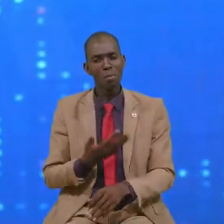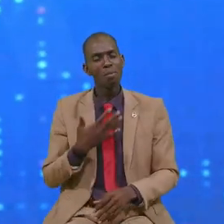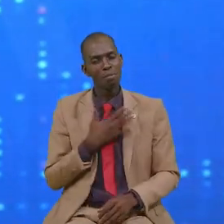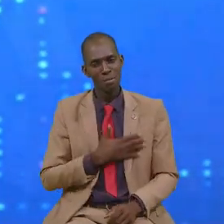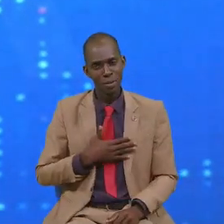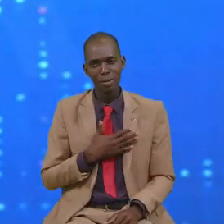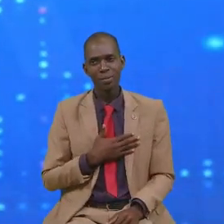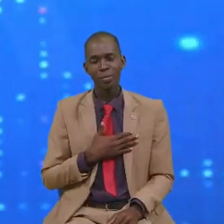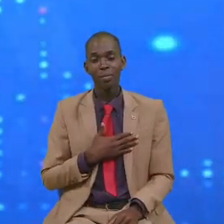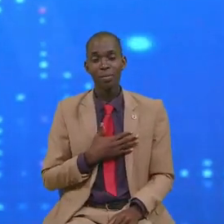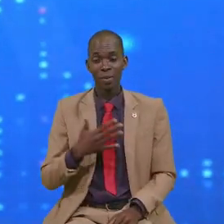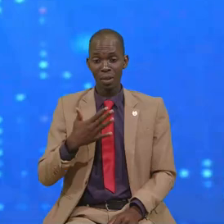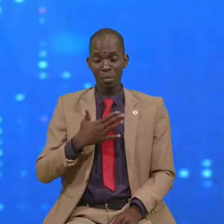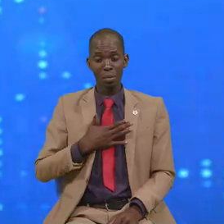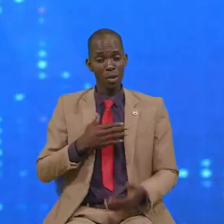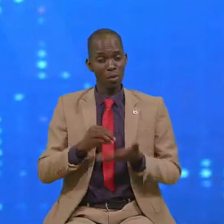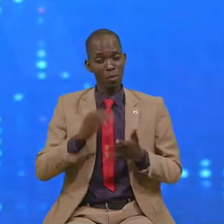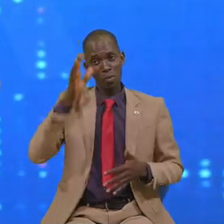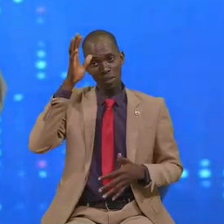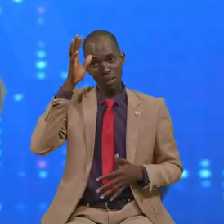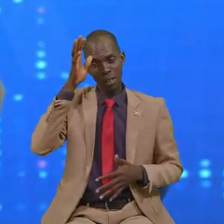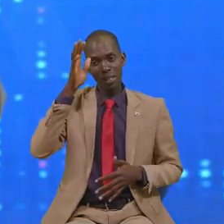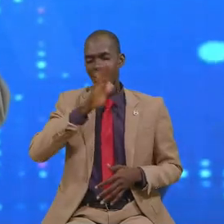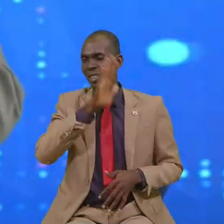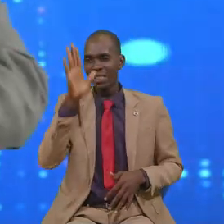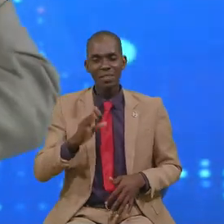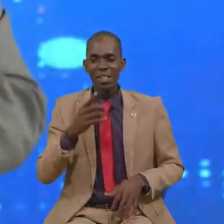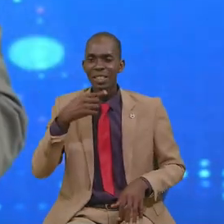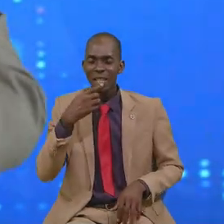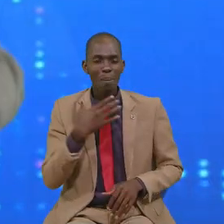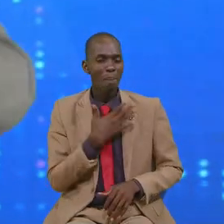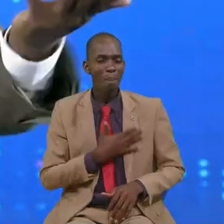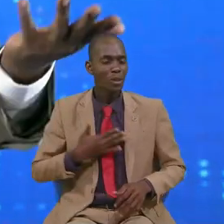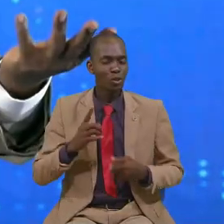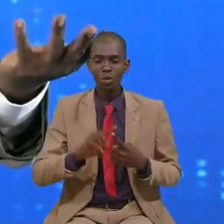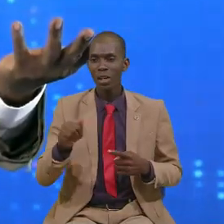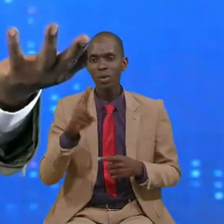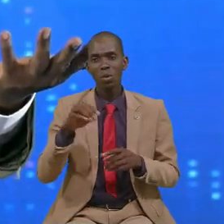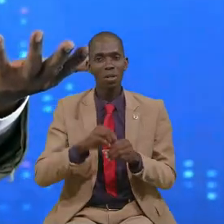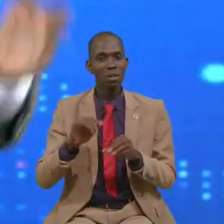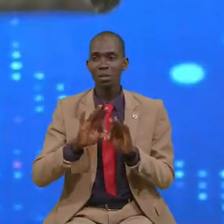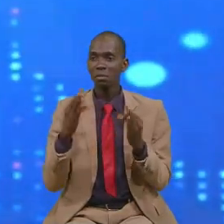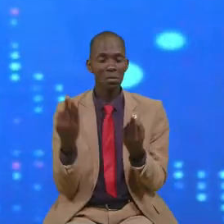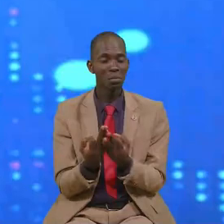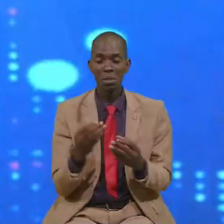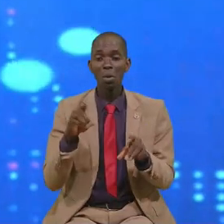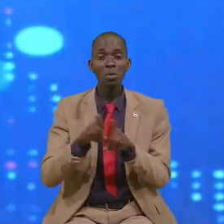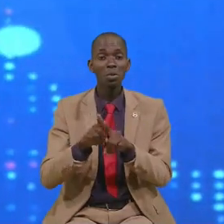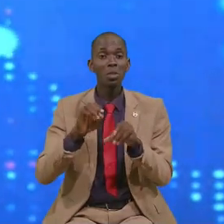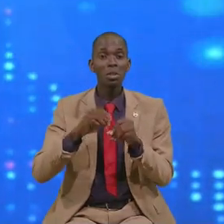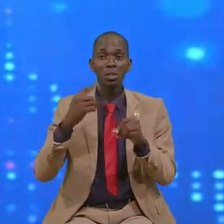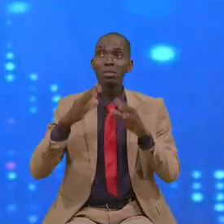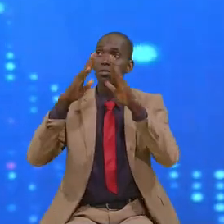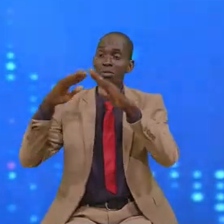My father never said please to anybody in the family, anybody in the community. He was